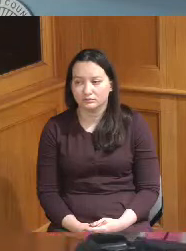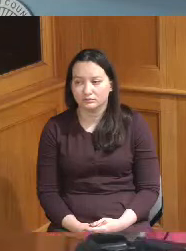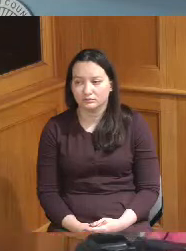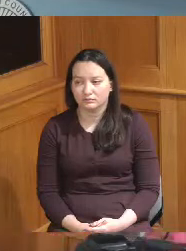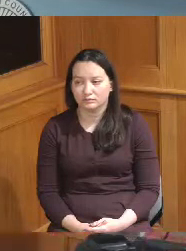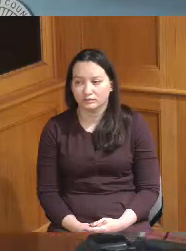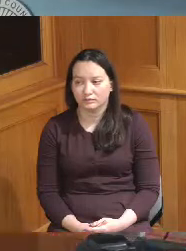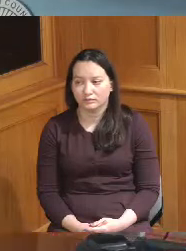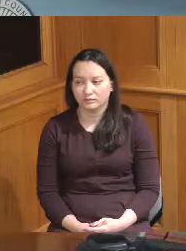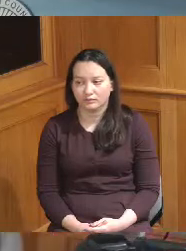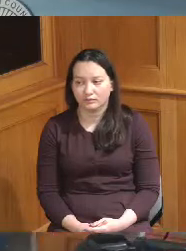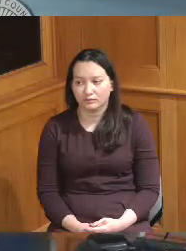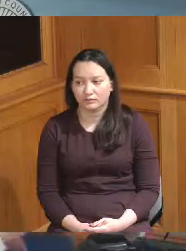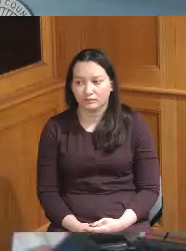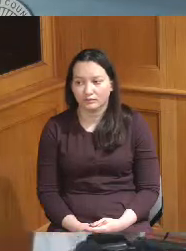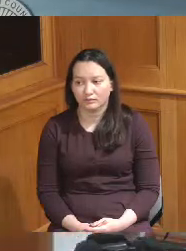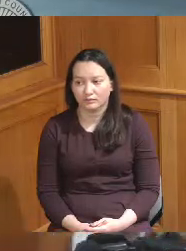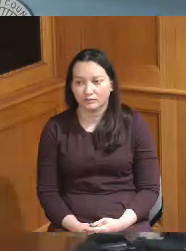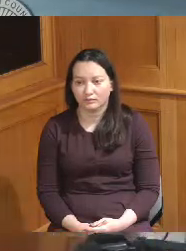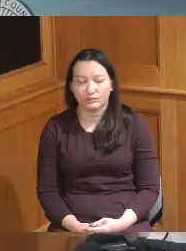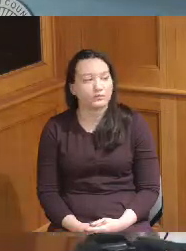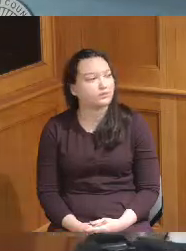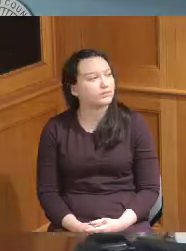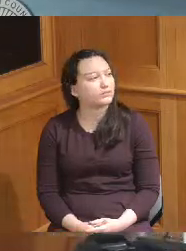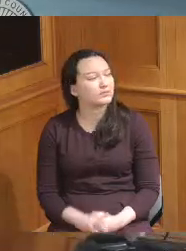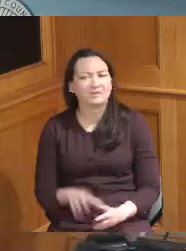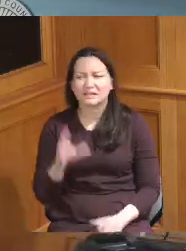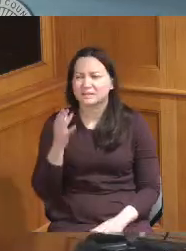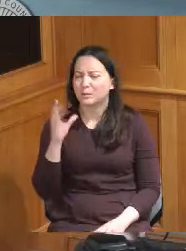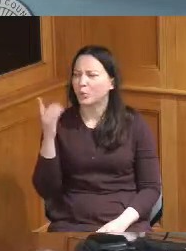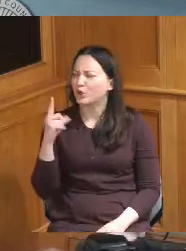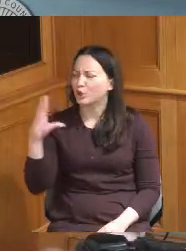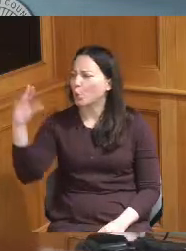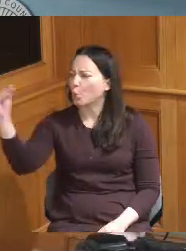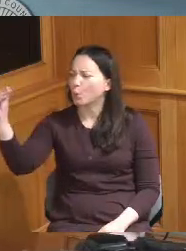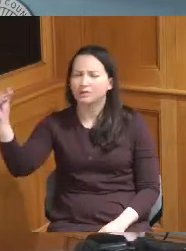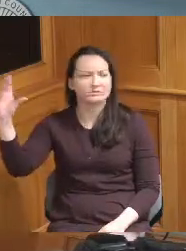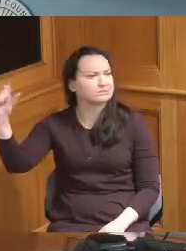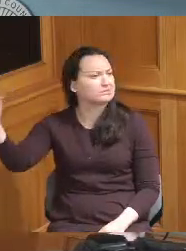Do is sit down and take it. Y'all stay here. Where'd y'all go? Y'all messed up my.